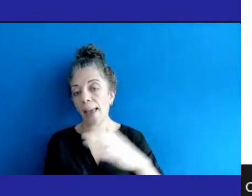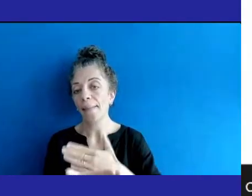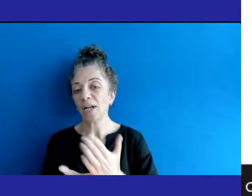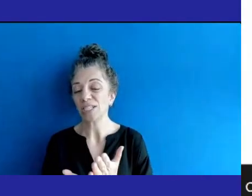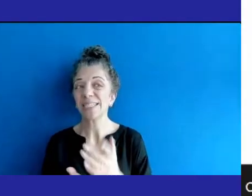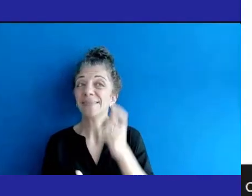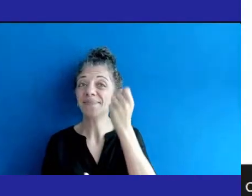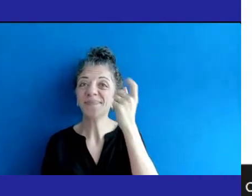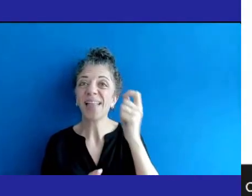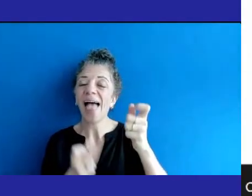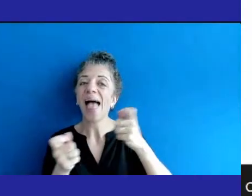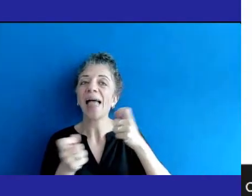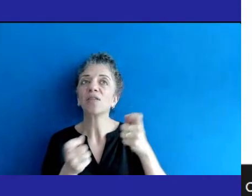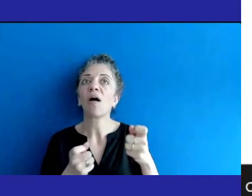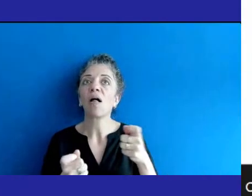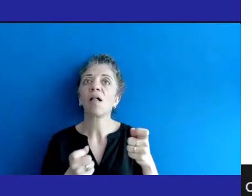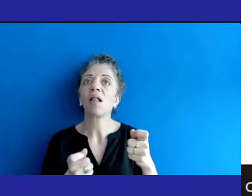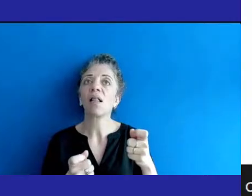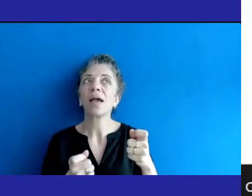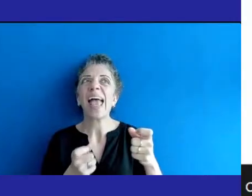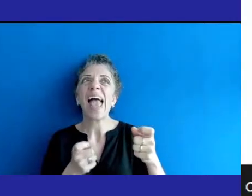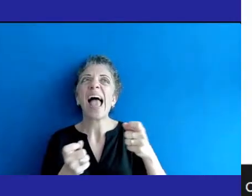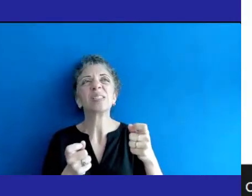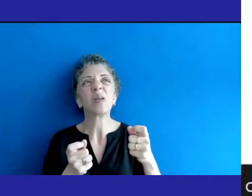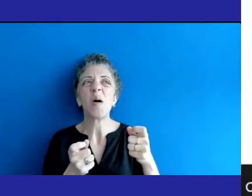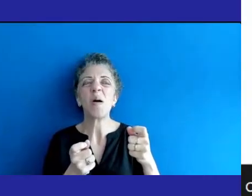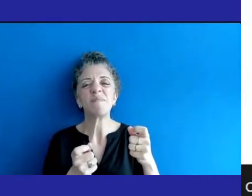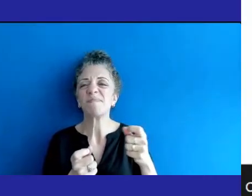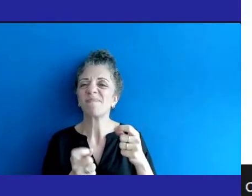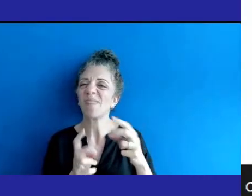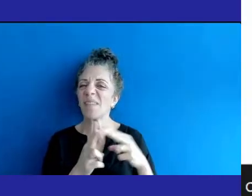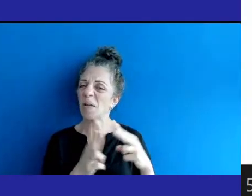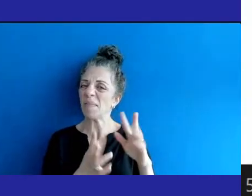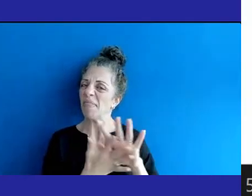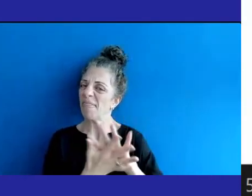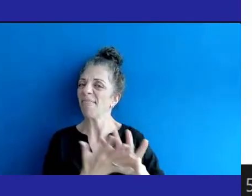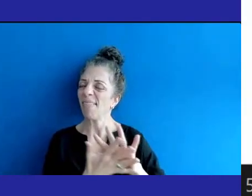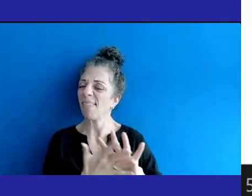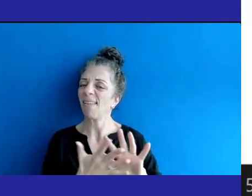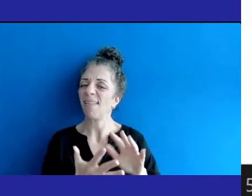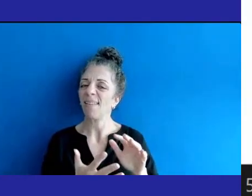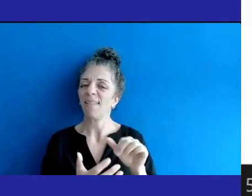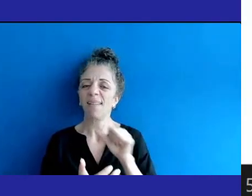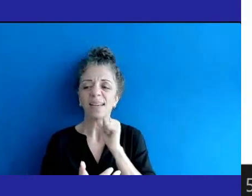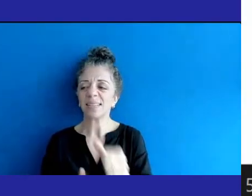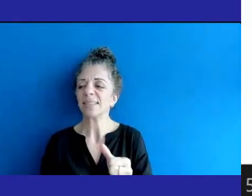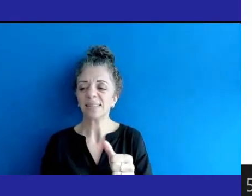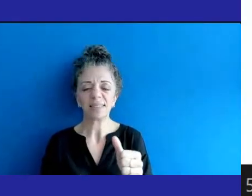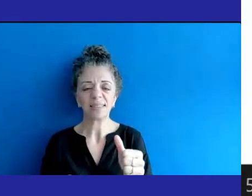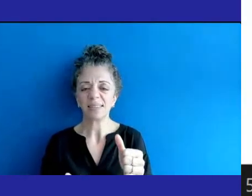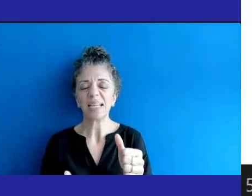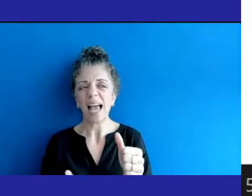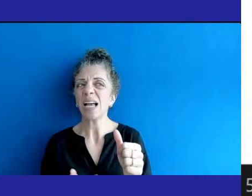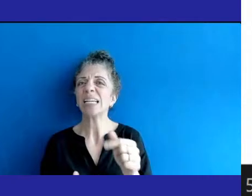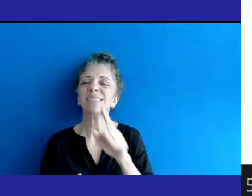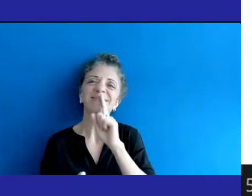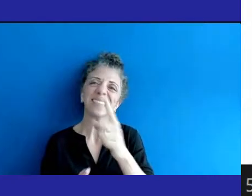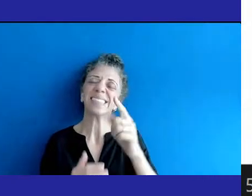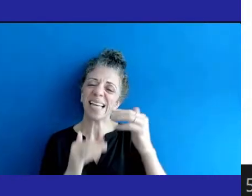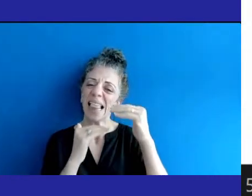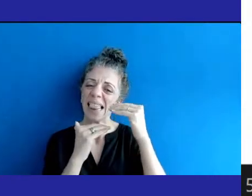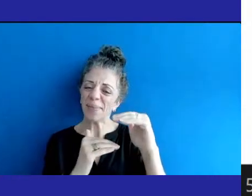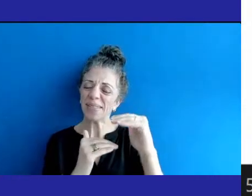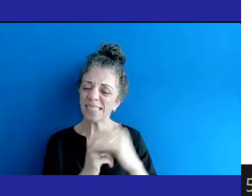I'd say, rather opaquely, with real-time vacancy and spending information pretty limited. And facility